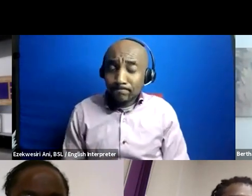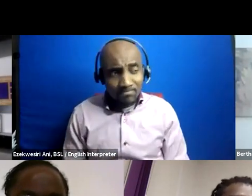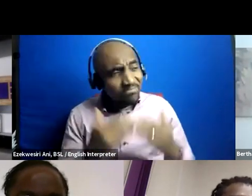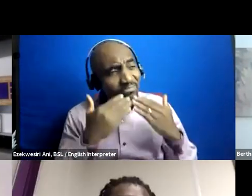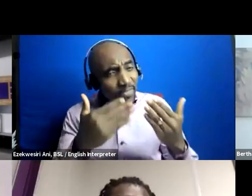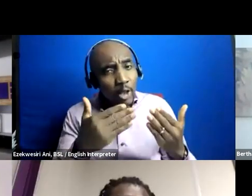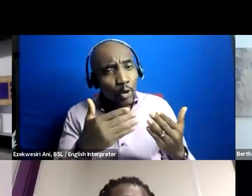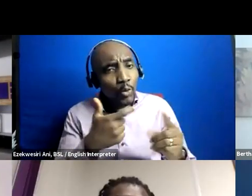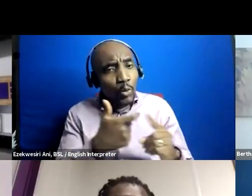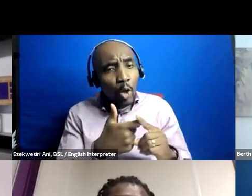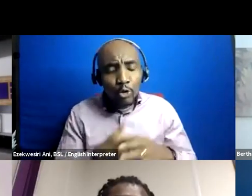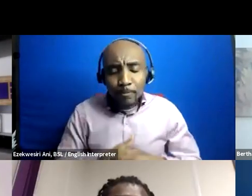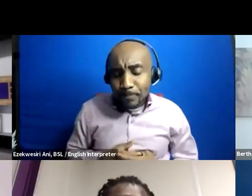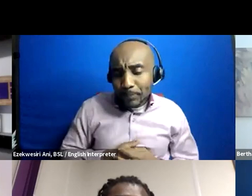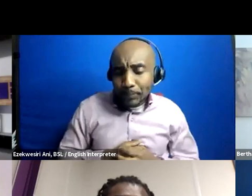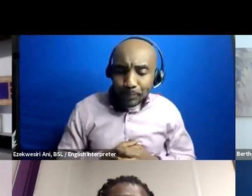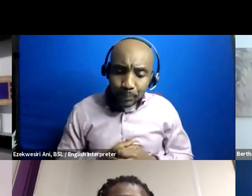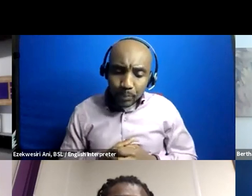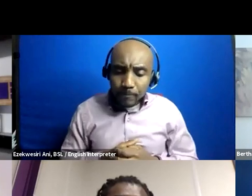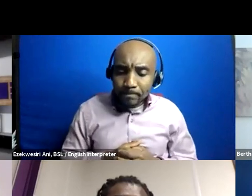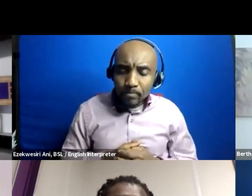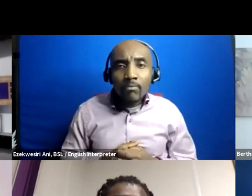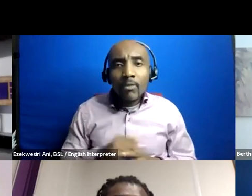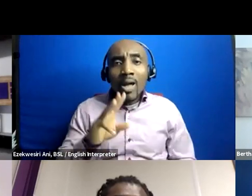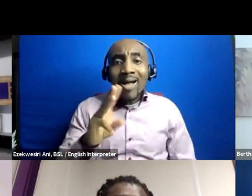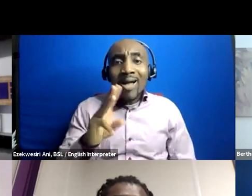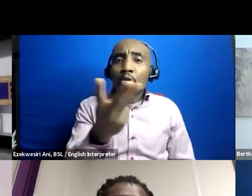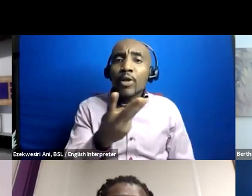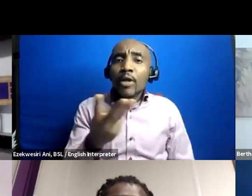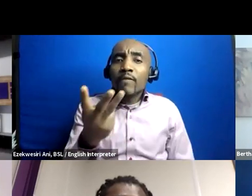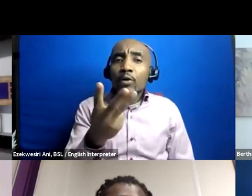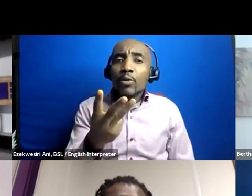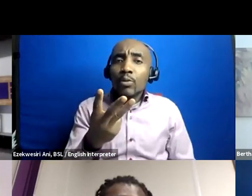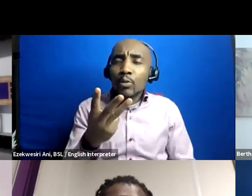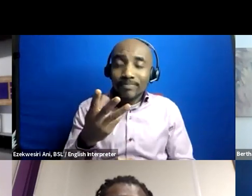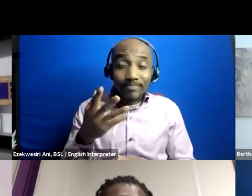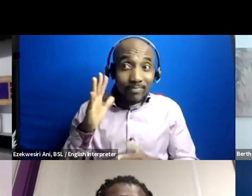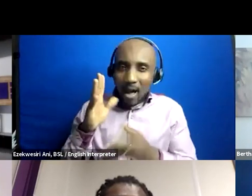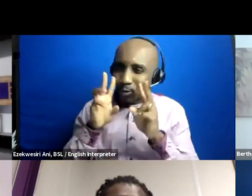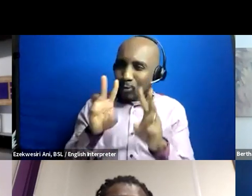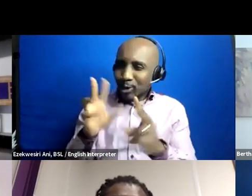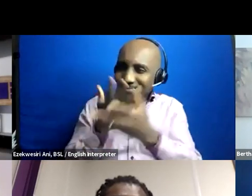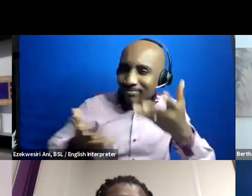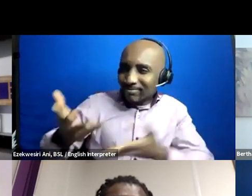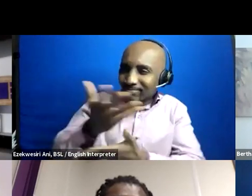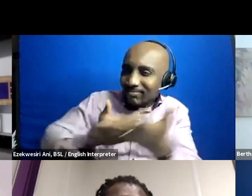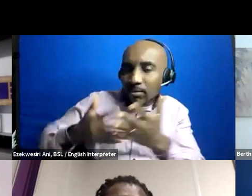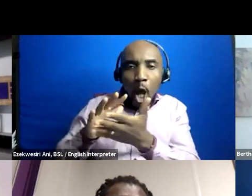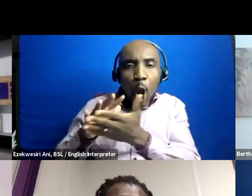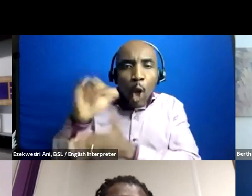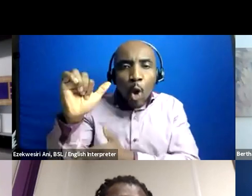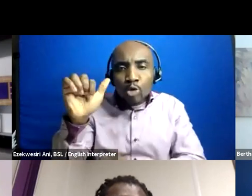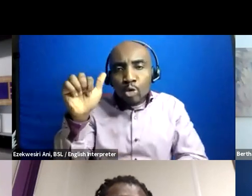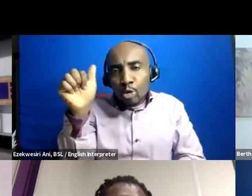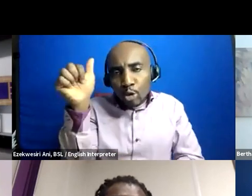that. And I think the three of you, I heard you all discussing and making reference to cultural